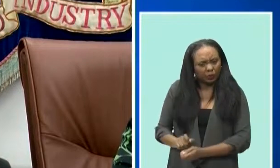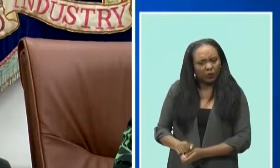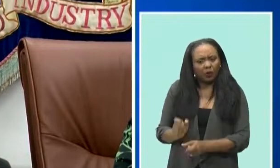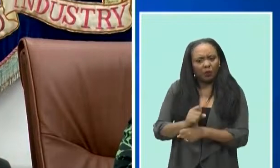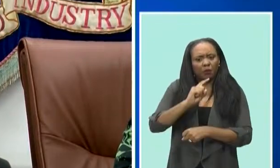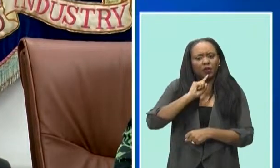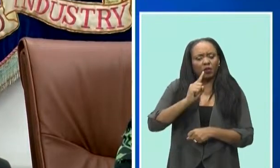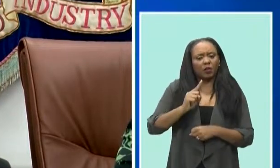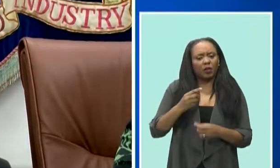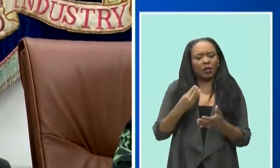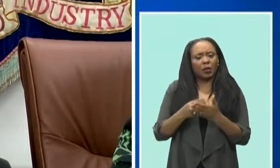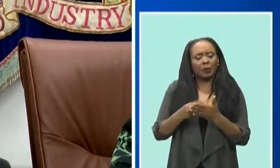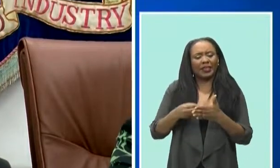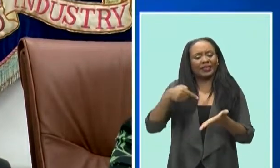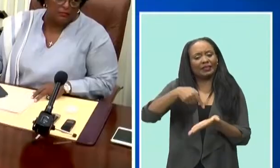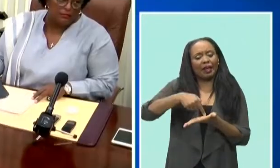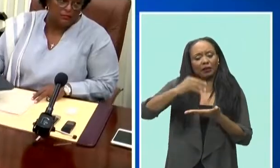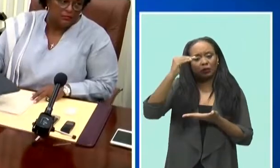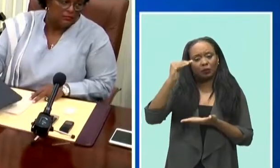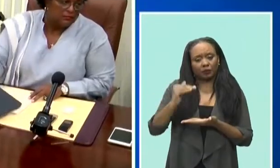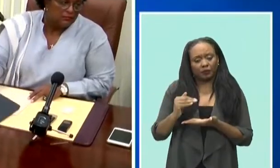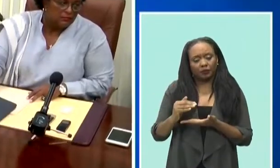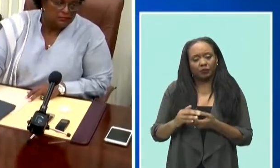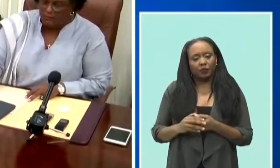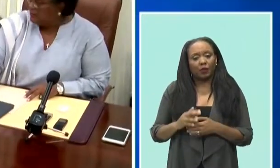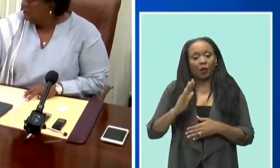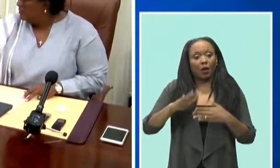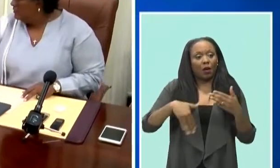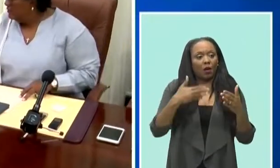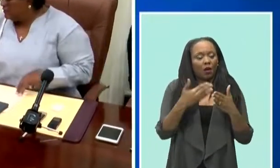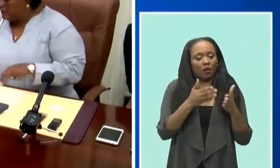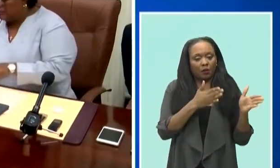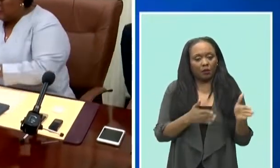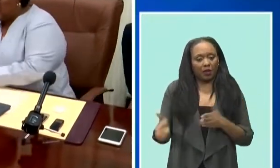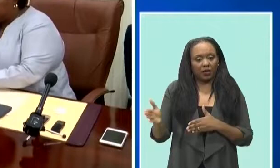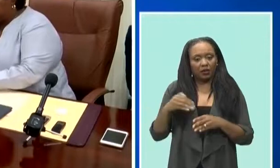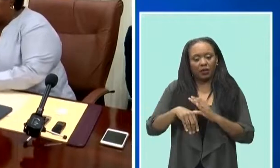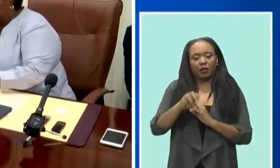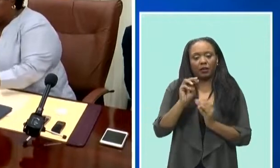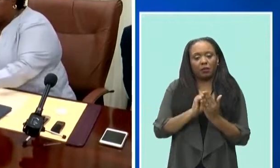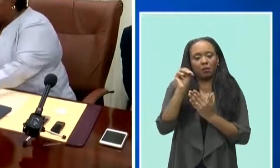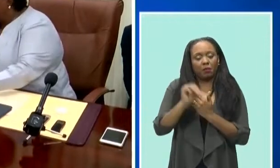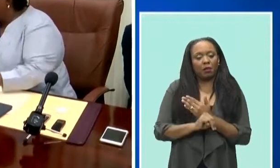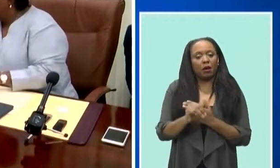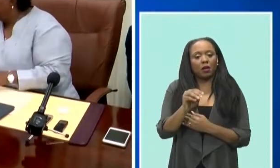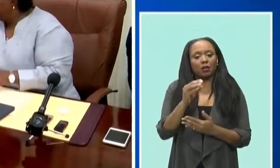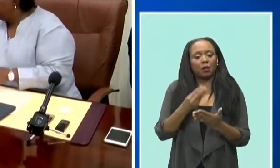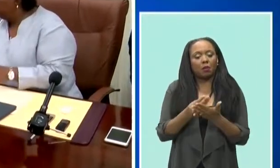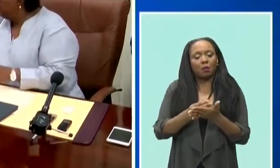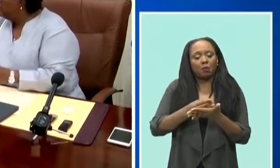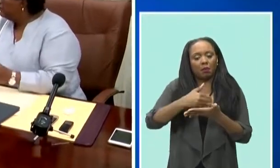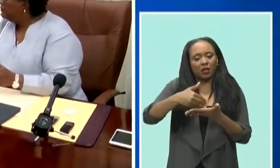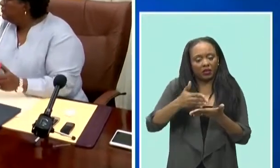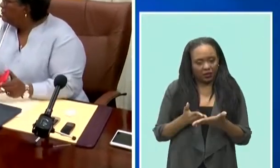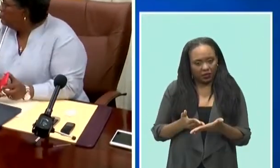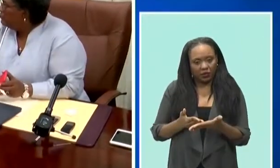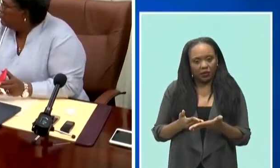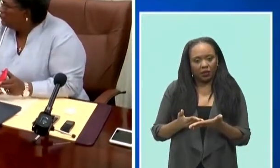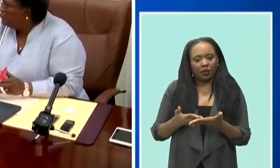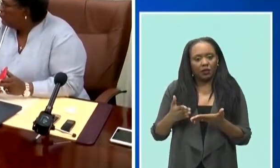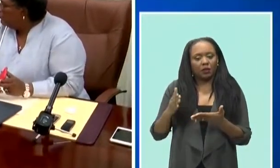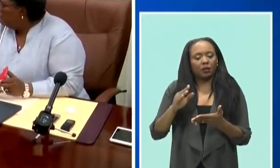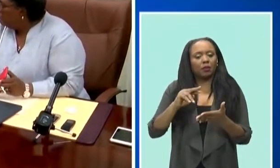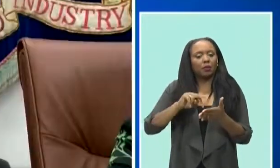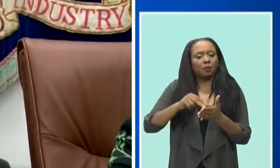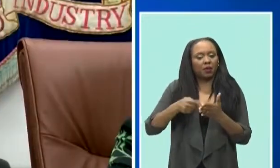meeting all of its programs and says the measures outlined in the March budget should achieve government's target of a primary surplus of 6%